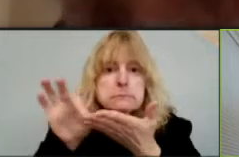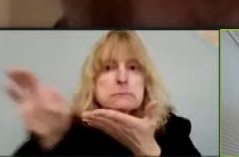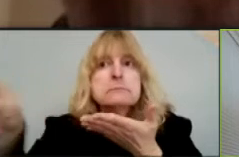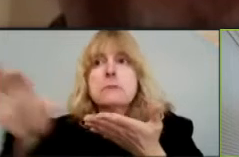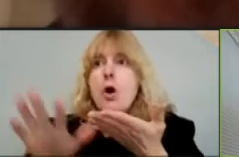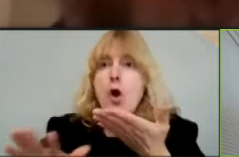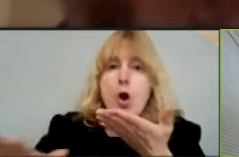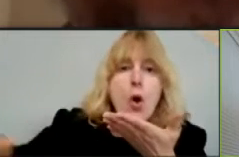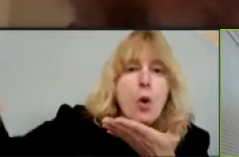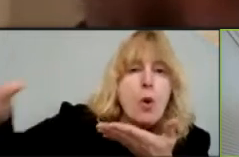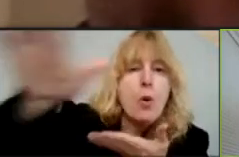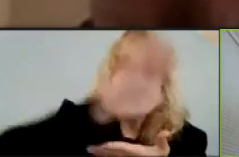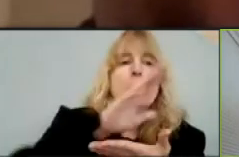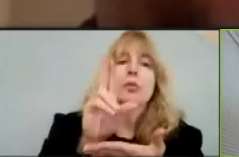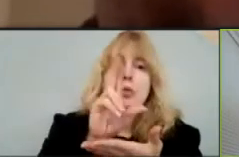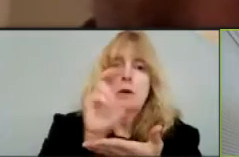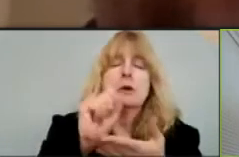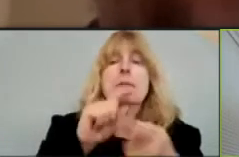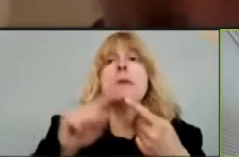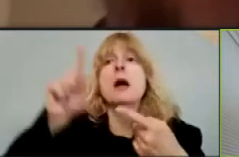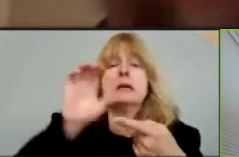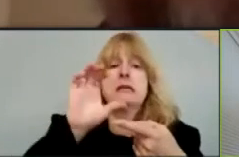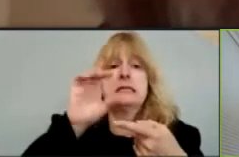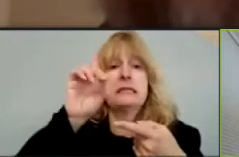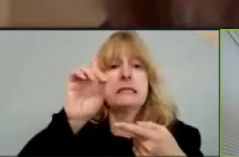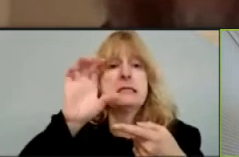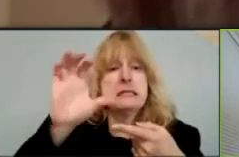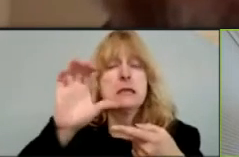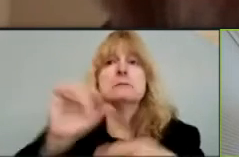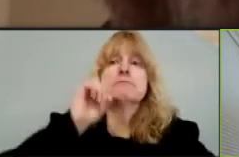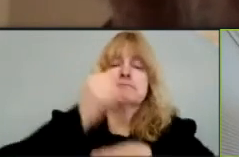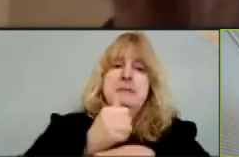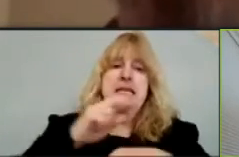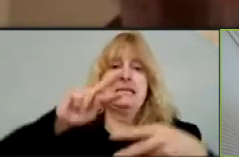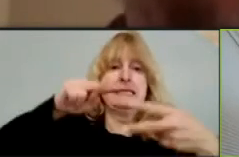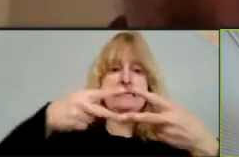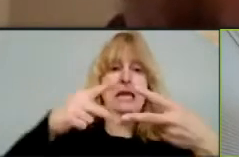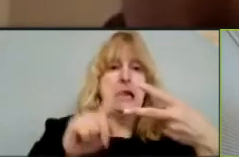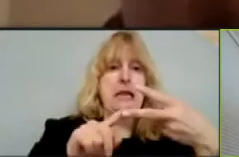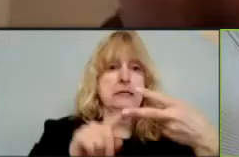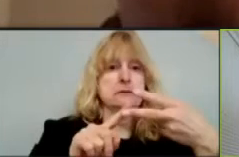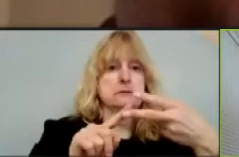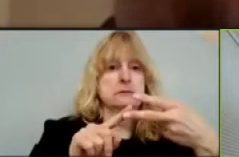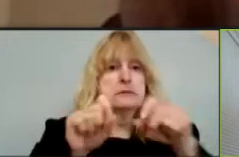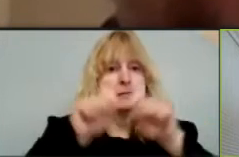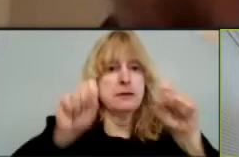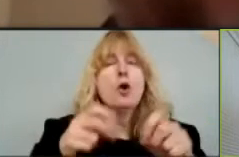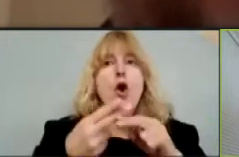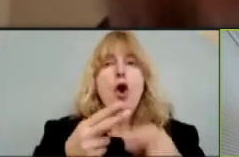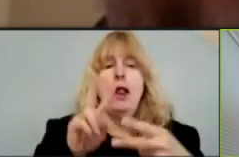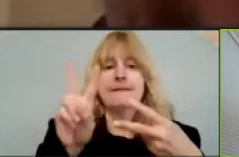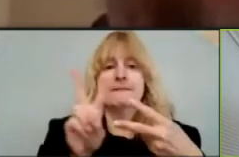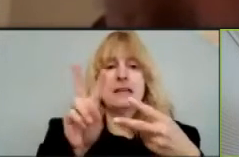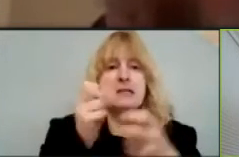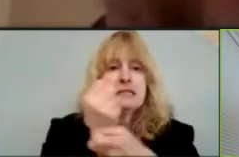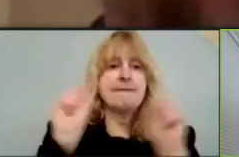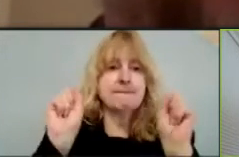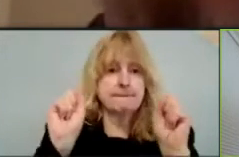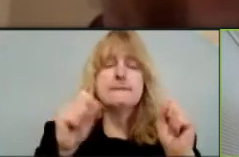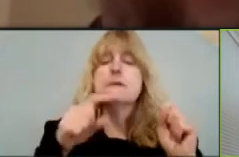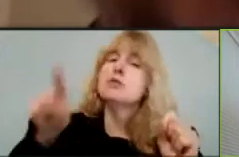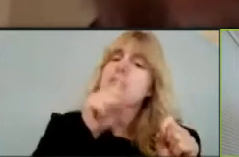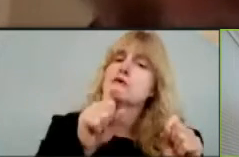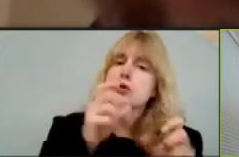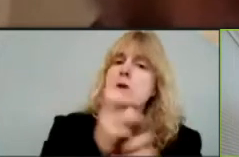up a second system called vSafe. This system is something you'll receive or should receive information on